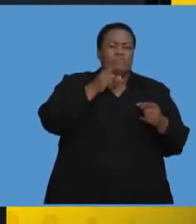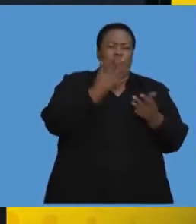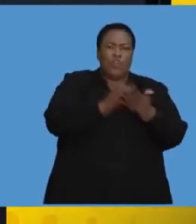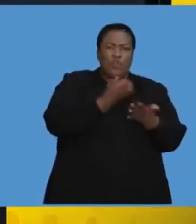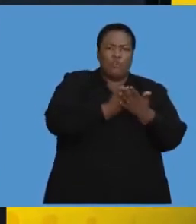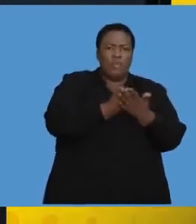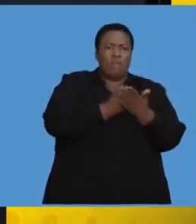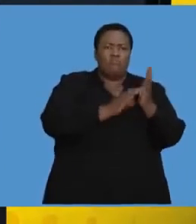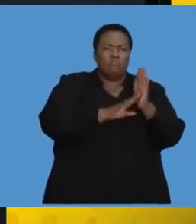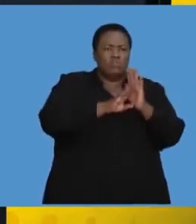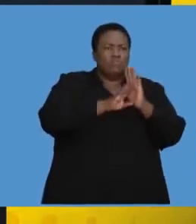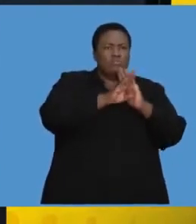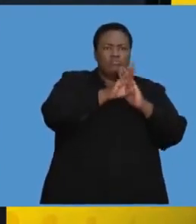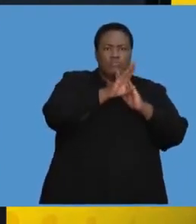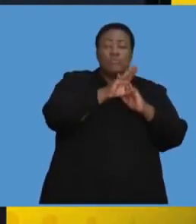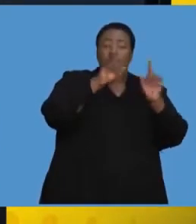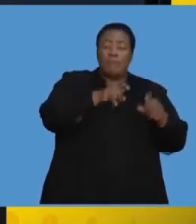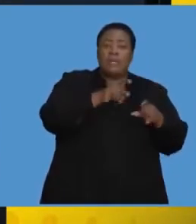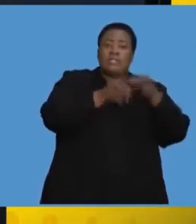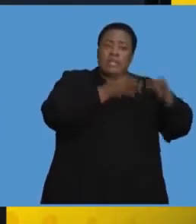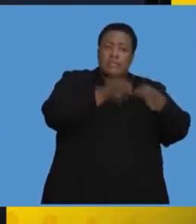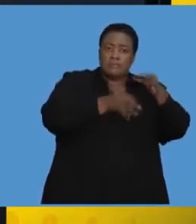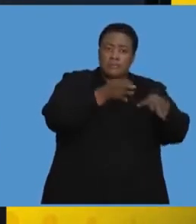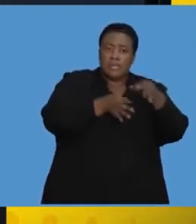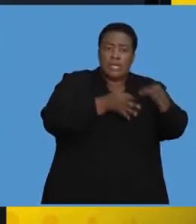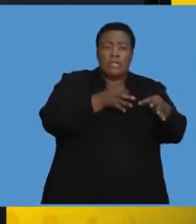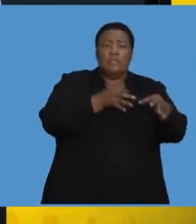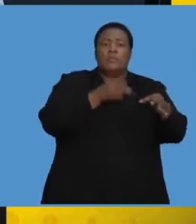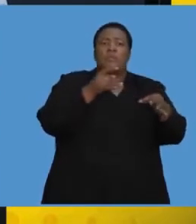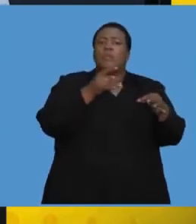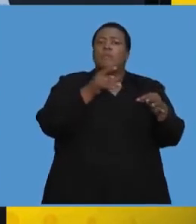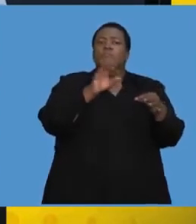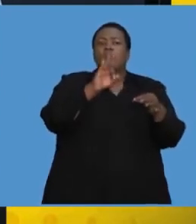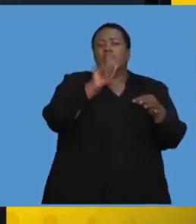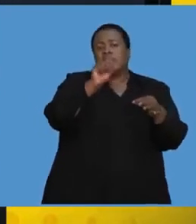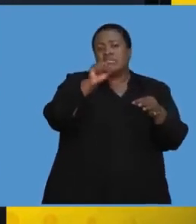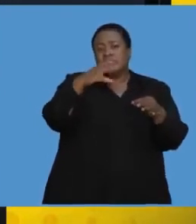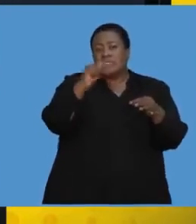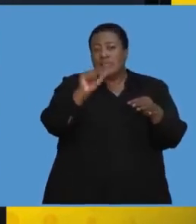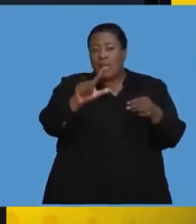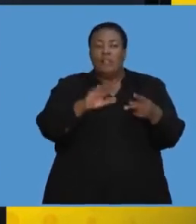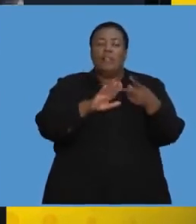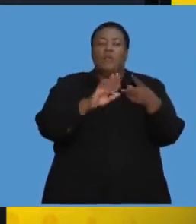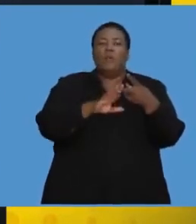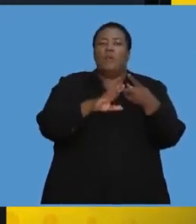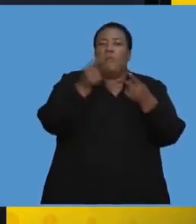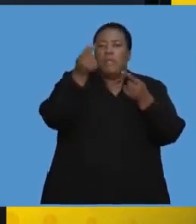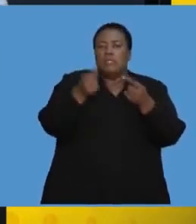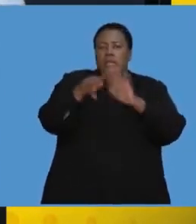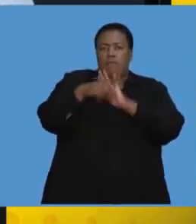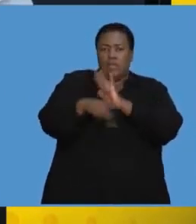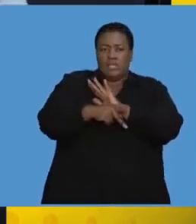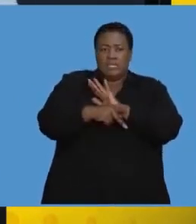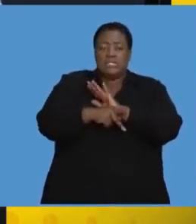need to explain a contractionary fiscal and a contractionary monetary policy. If we are experiencing a contraction